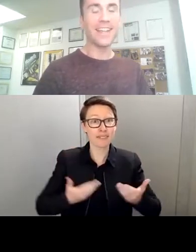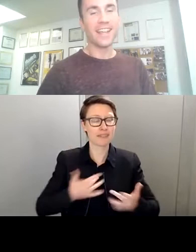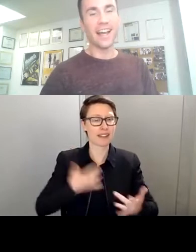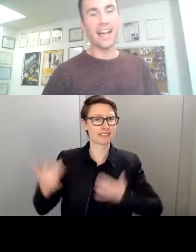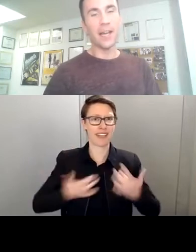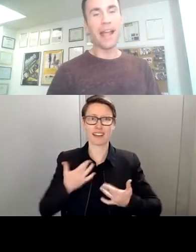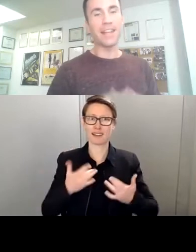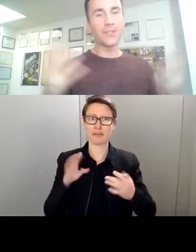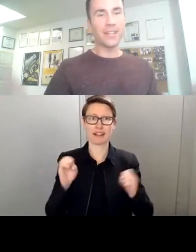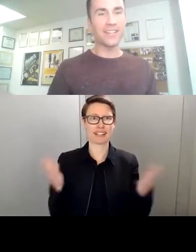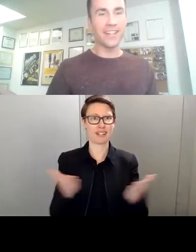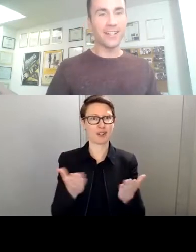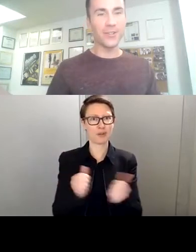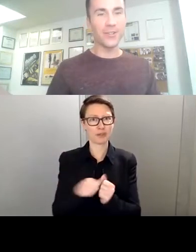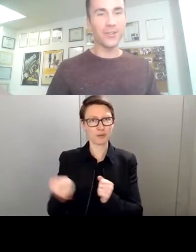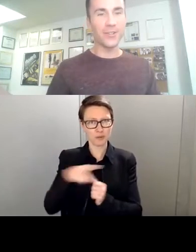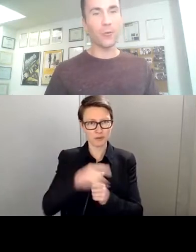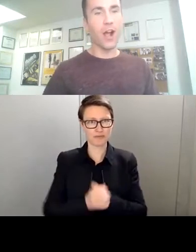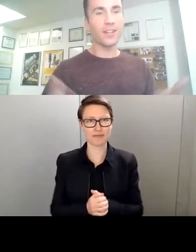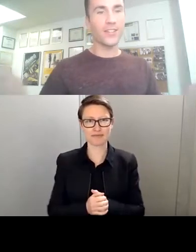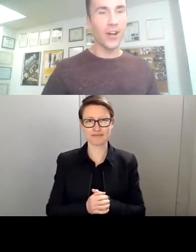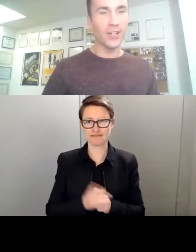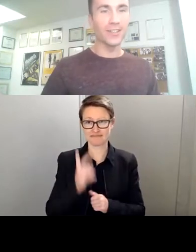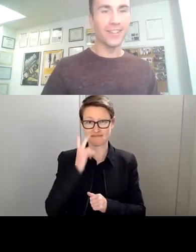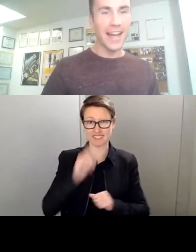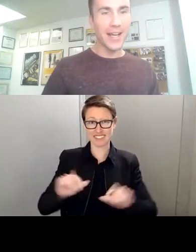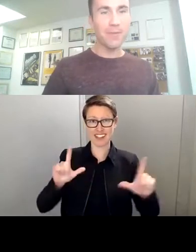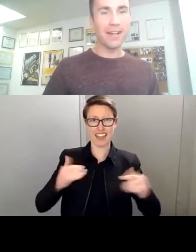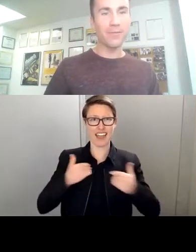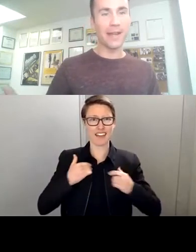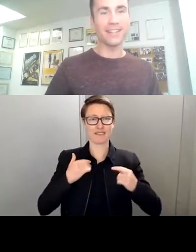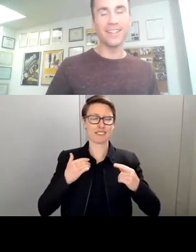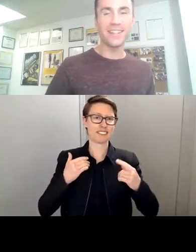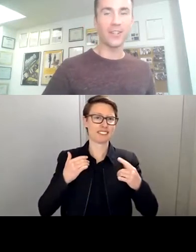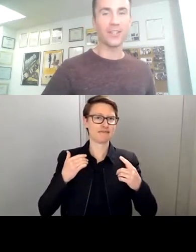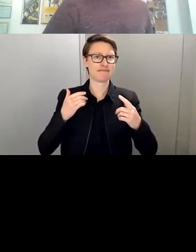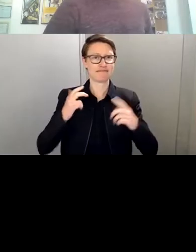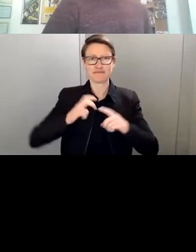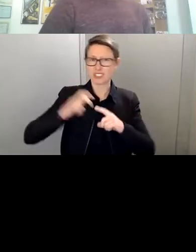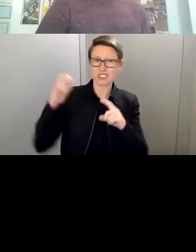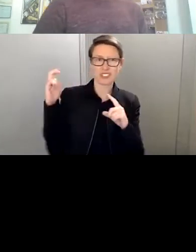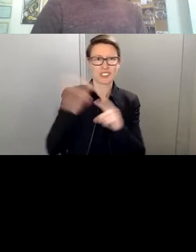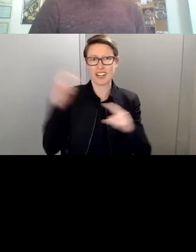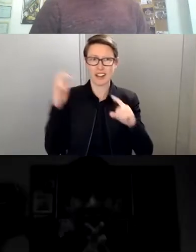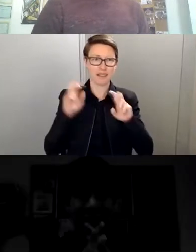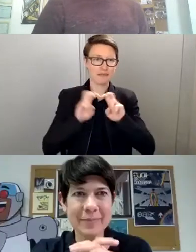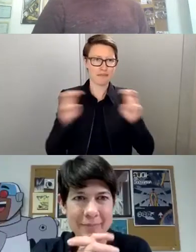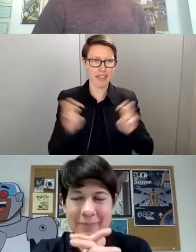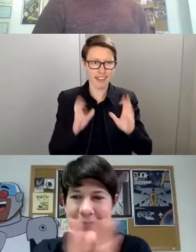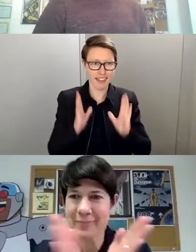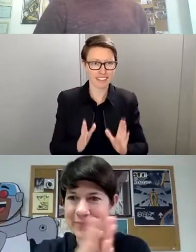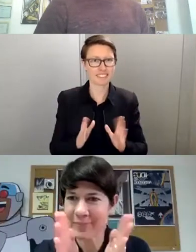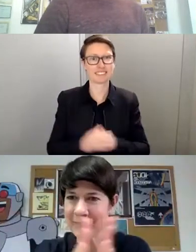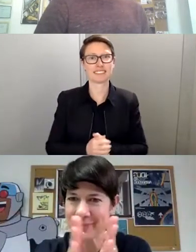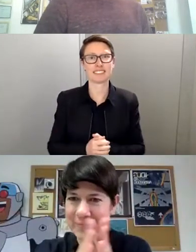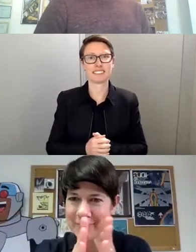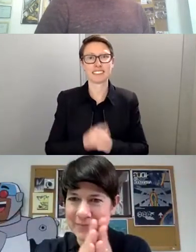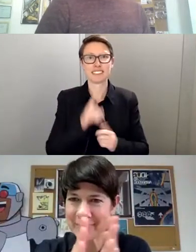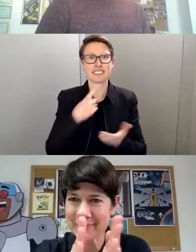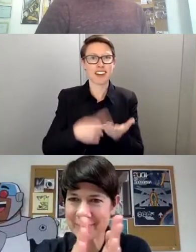today. As you can see on your screen, we have a rock star lineup of panelists here to talk about impact